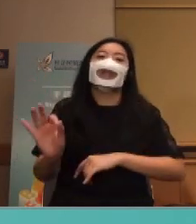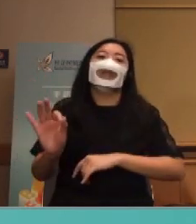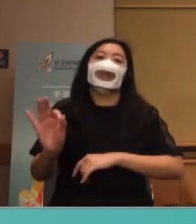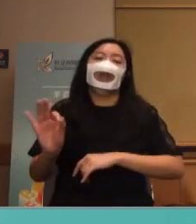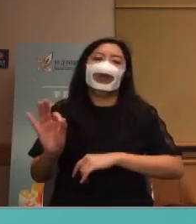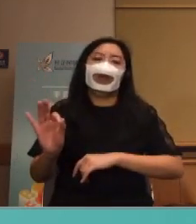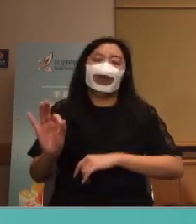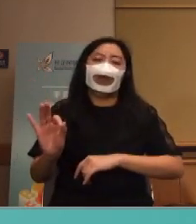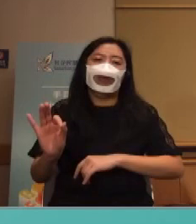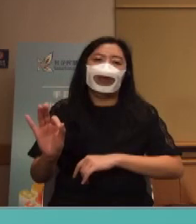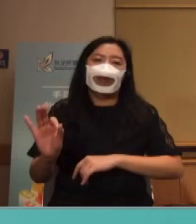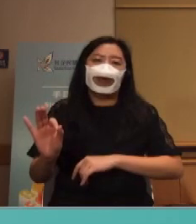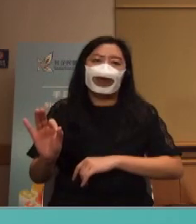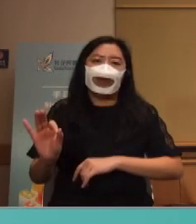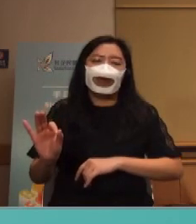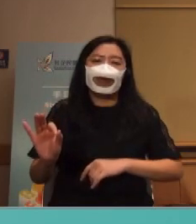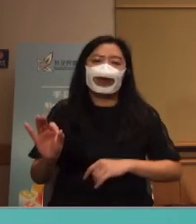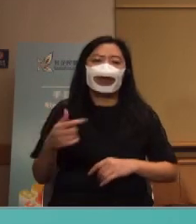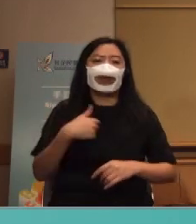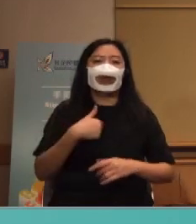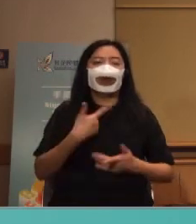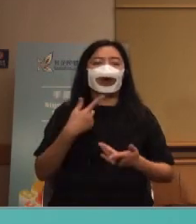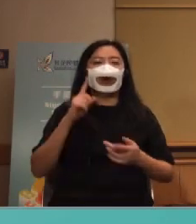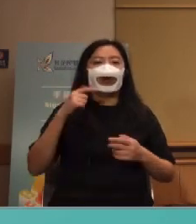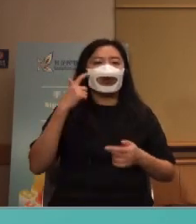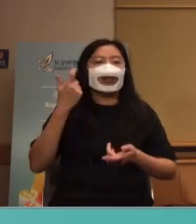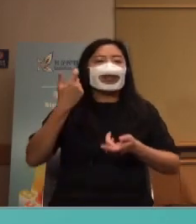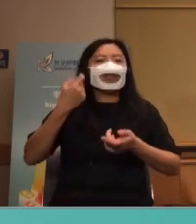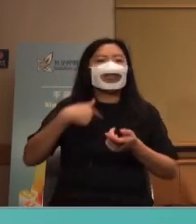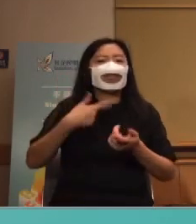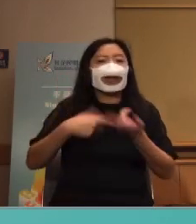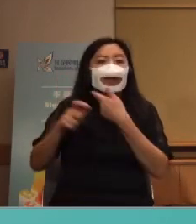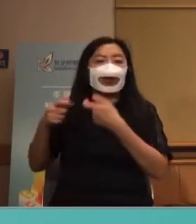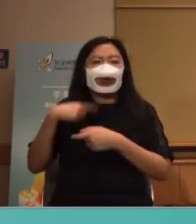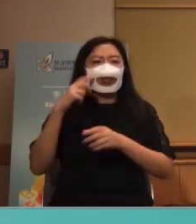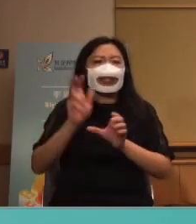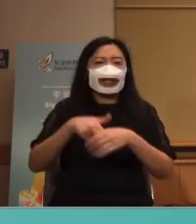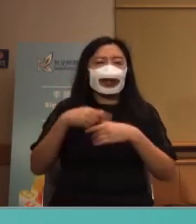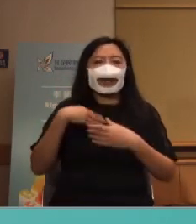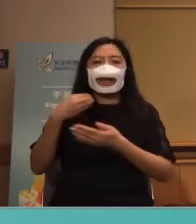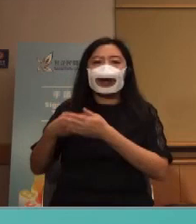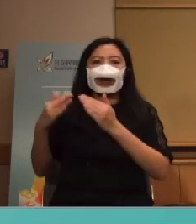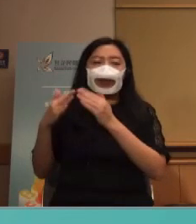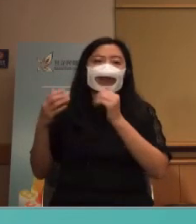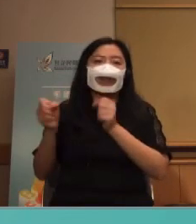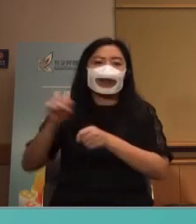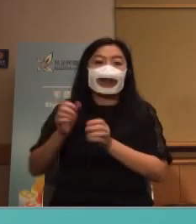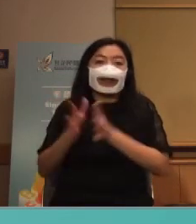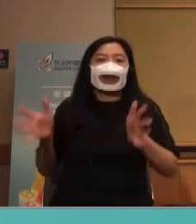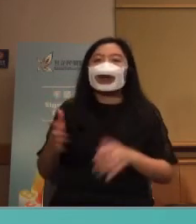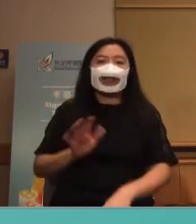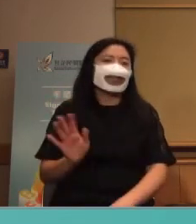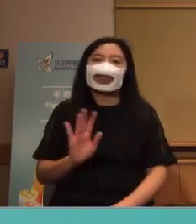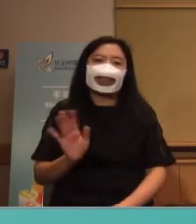tokens on day one and say, hey, I'll buy a house, a nice fancy house. No. But rather, as I mentioned when I went back to Hong